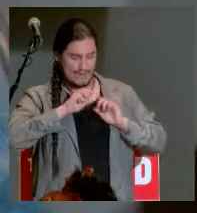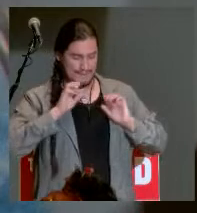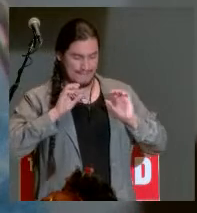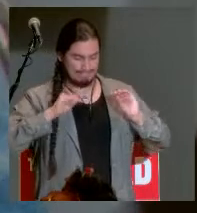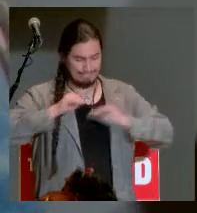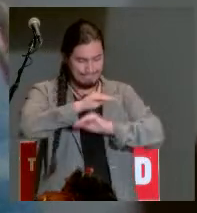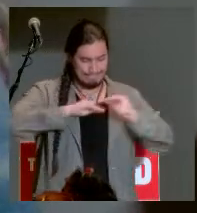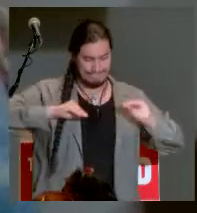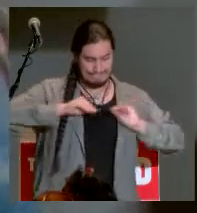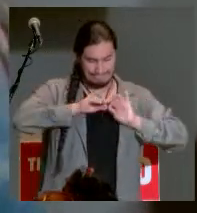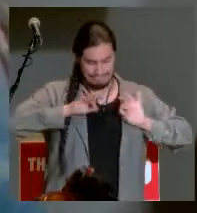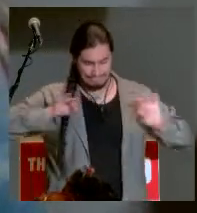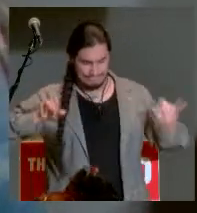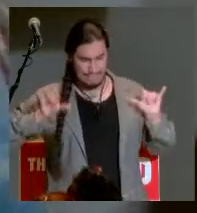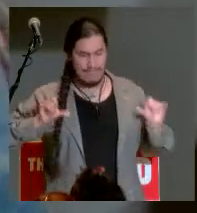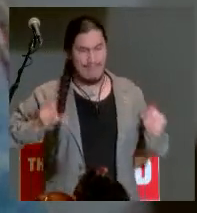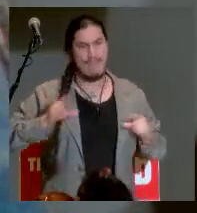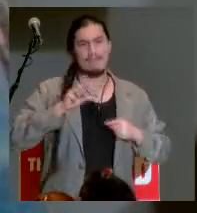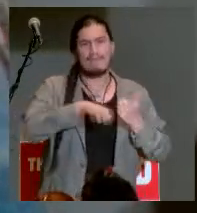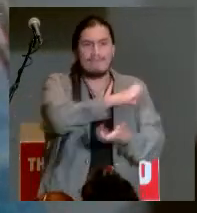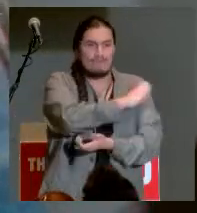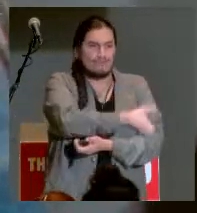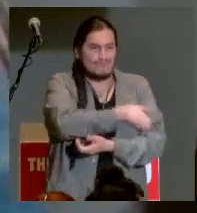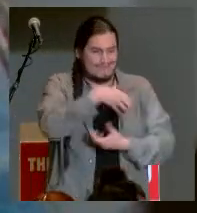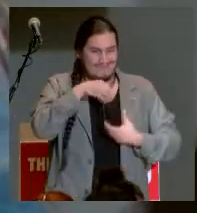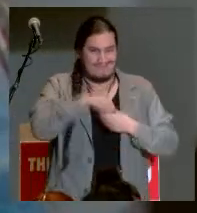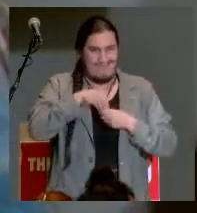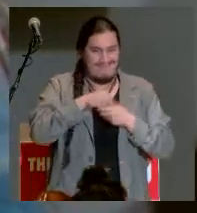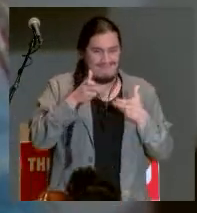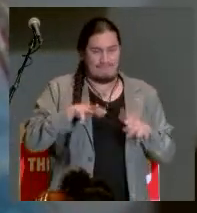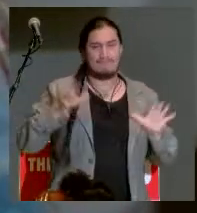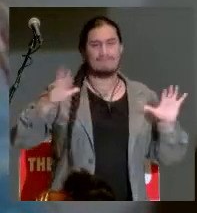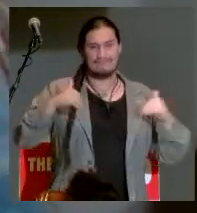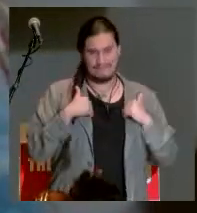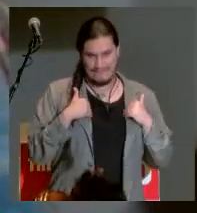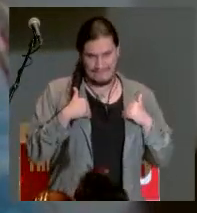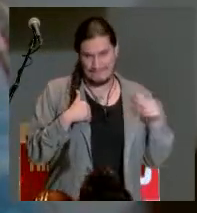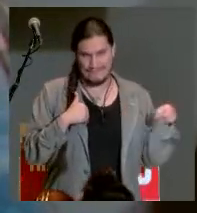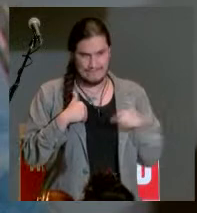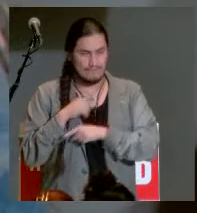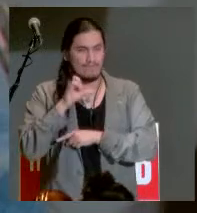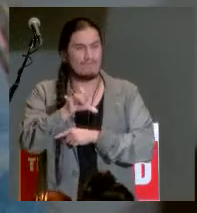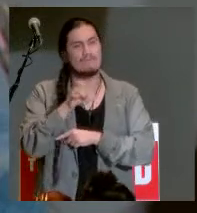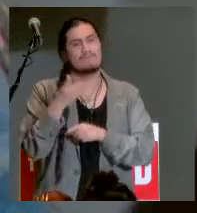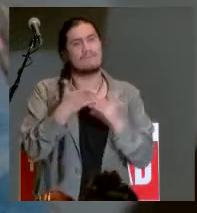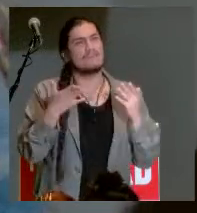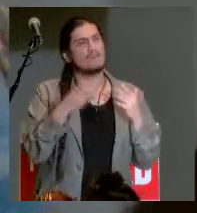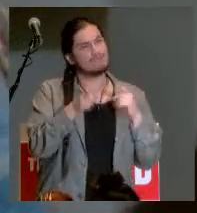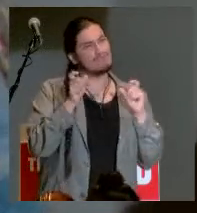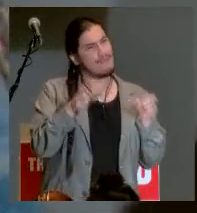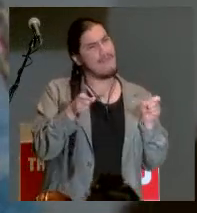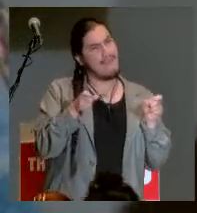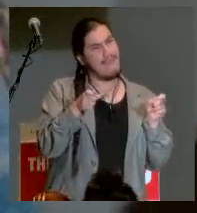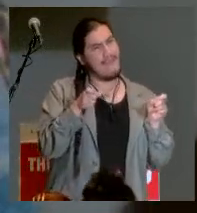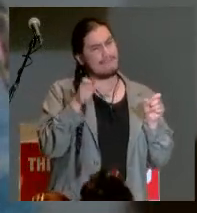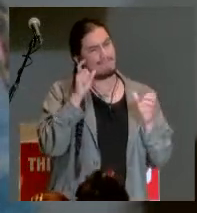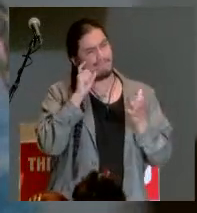around. Energy kind of itself has something you can